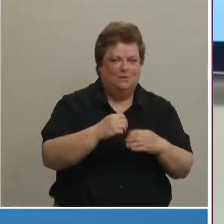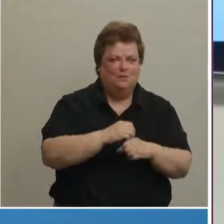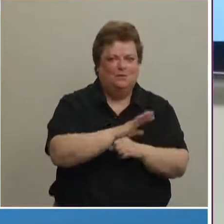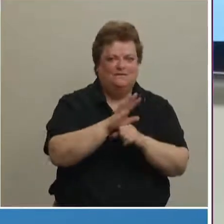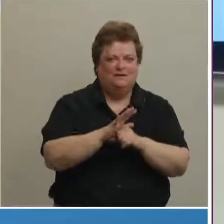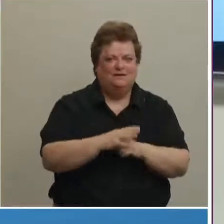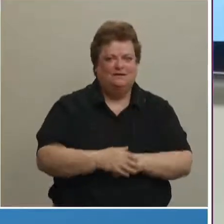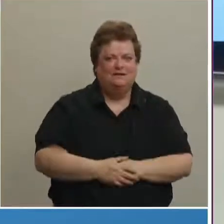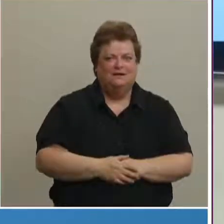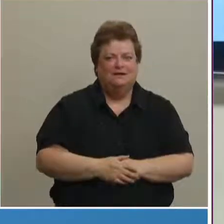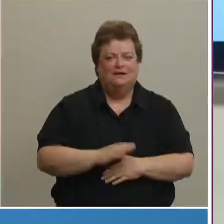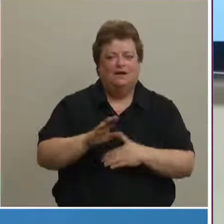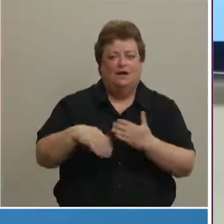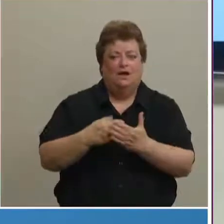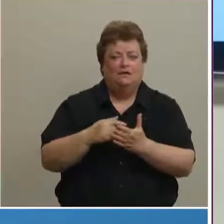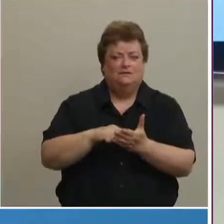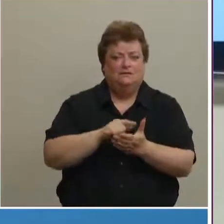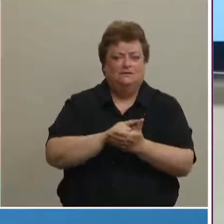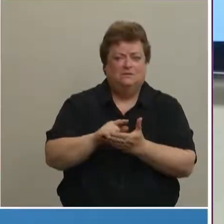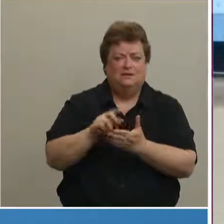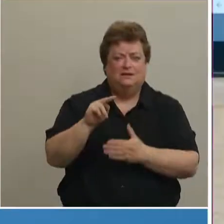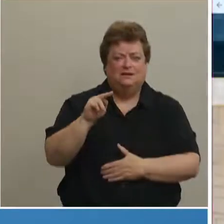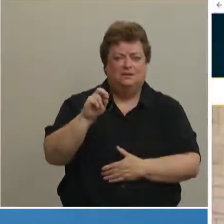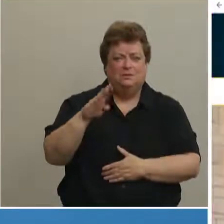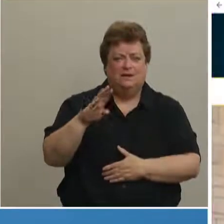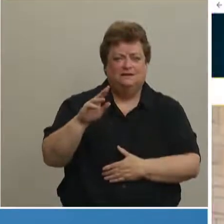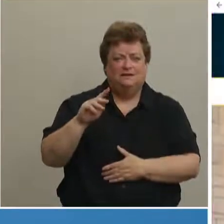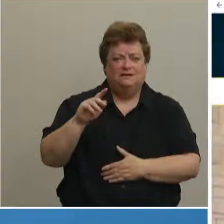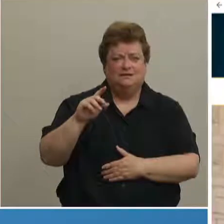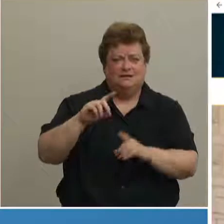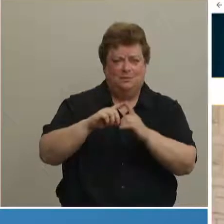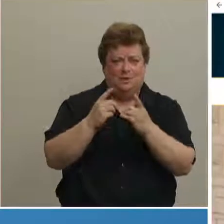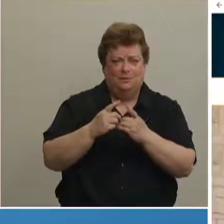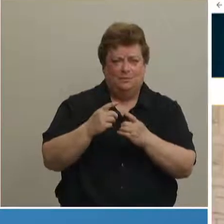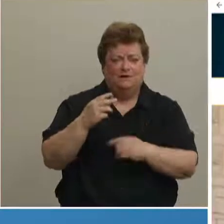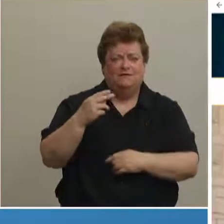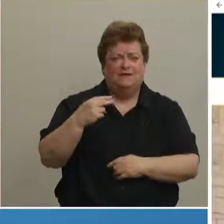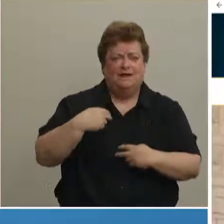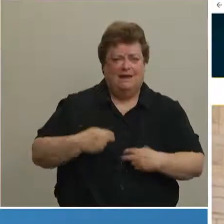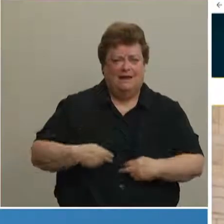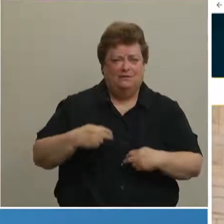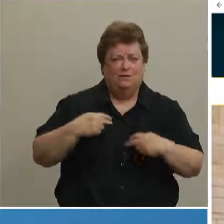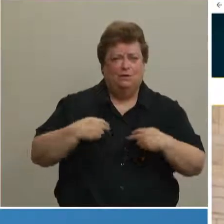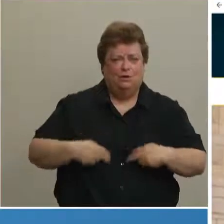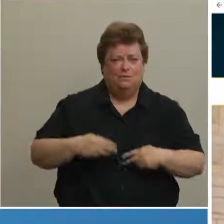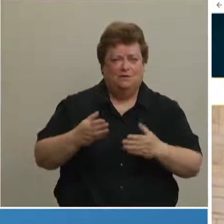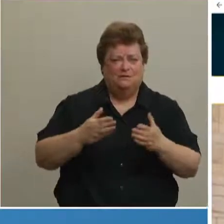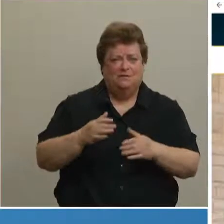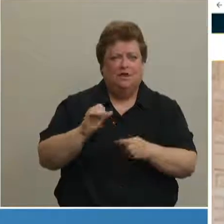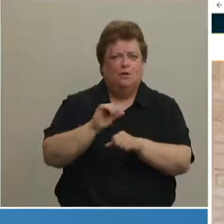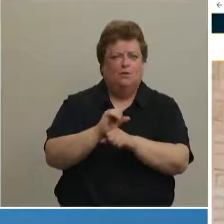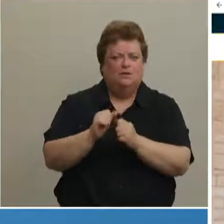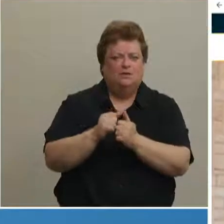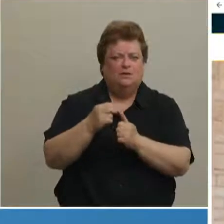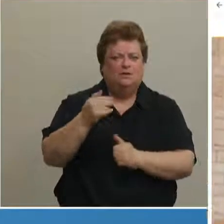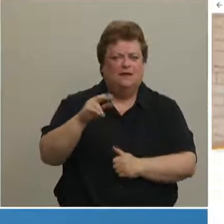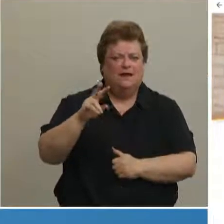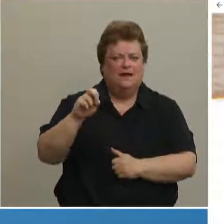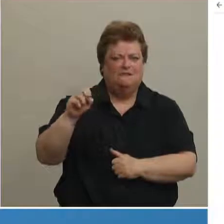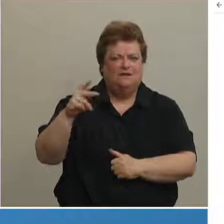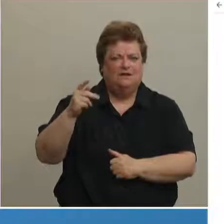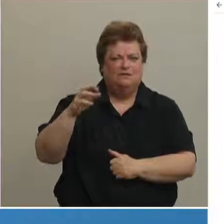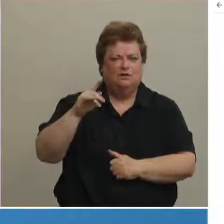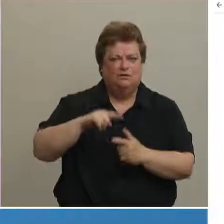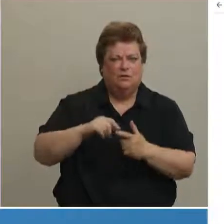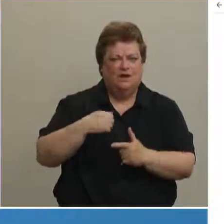Pat. Also this week, the Nebraska Department of Health and Human Services is partnering with Hy-Vee Pharmacy to hold a